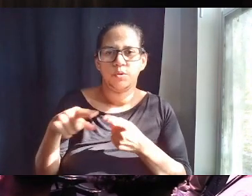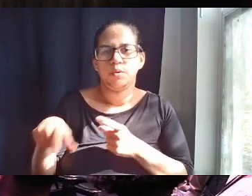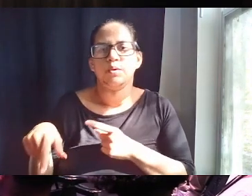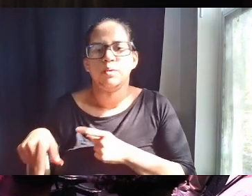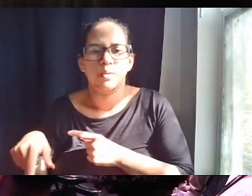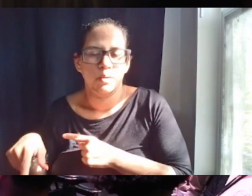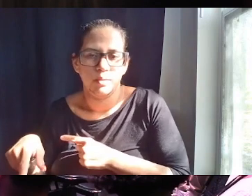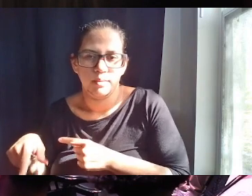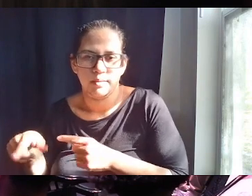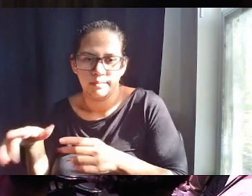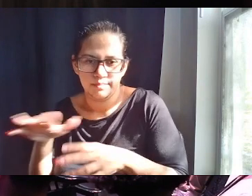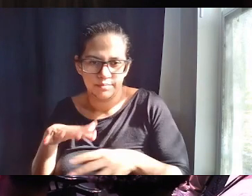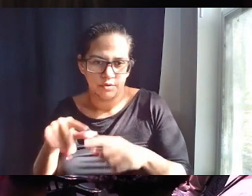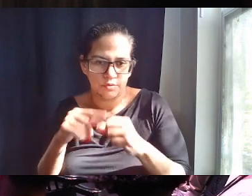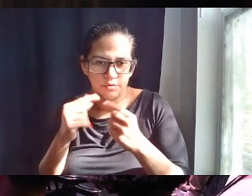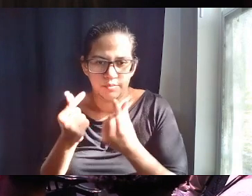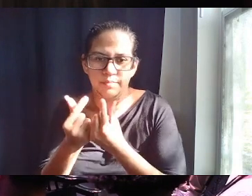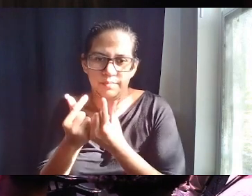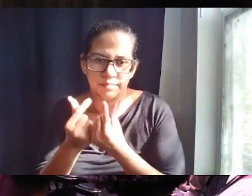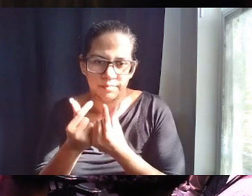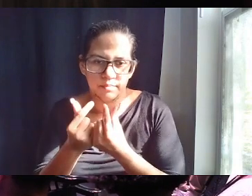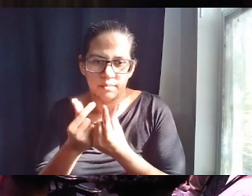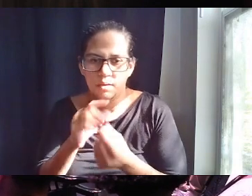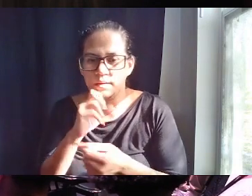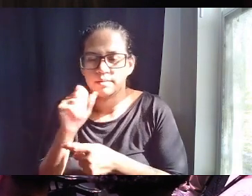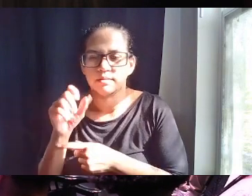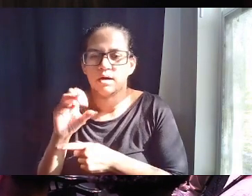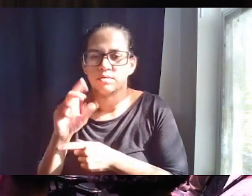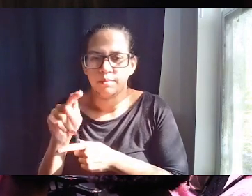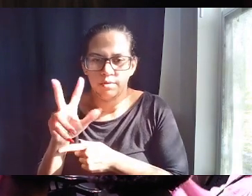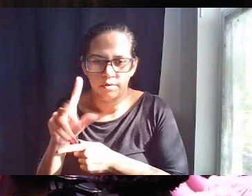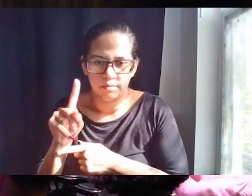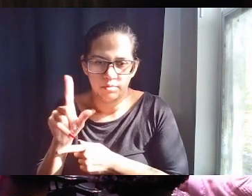was October 31st, 2013.